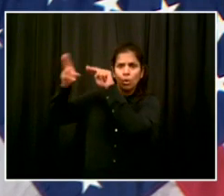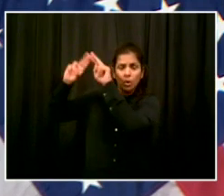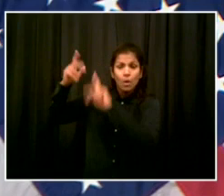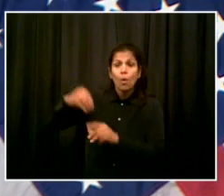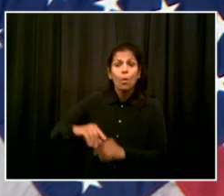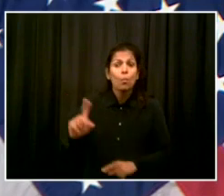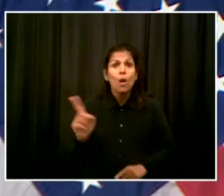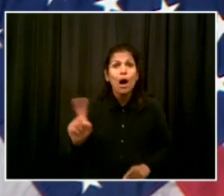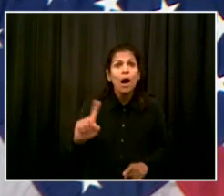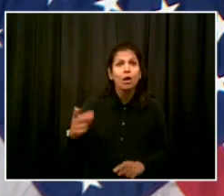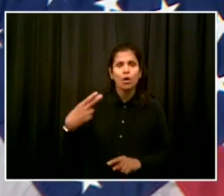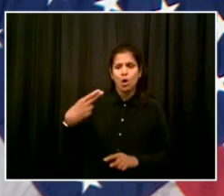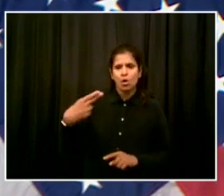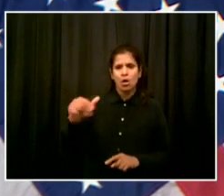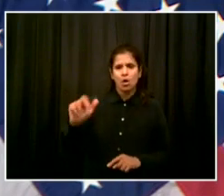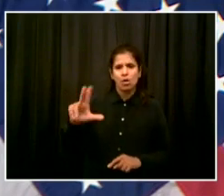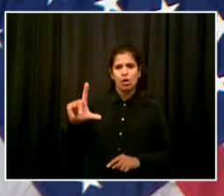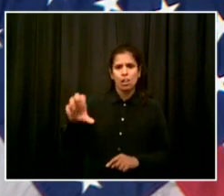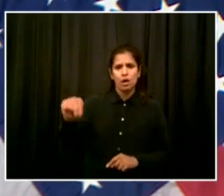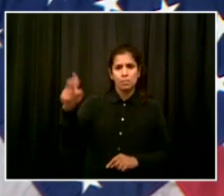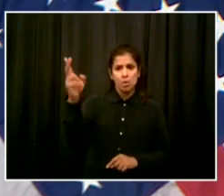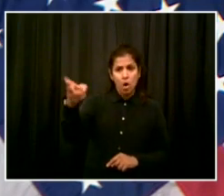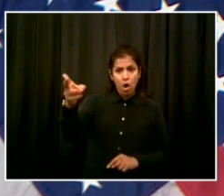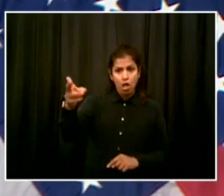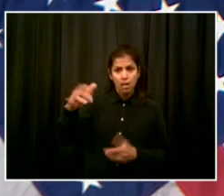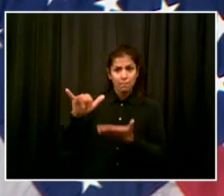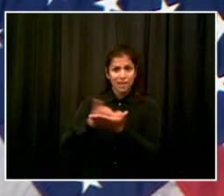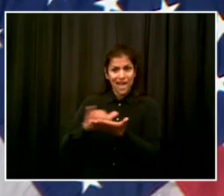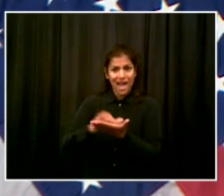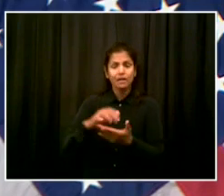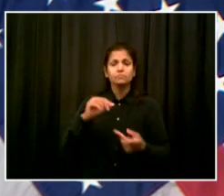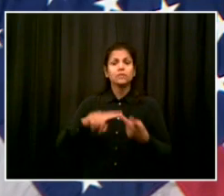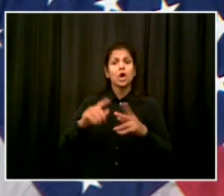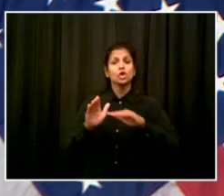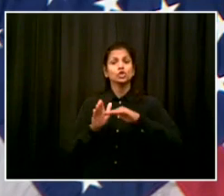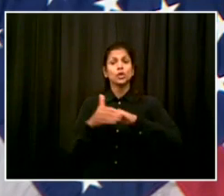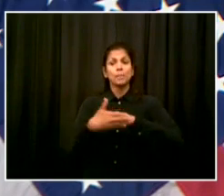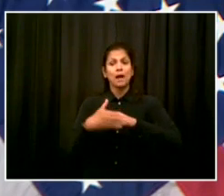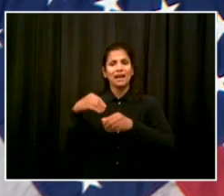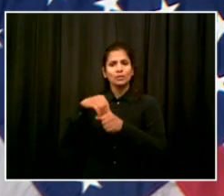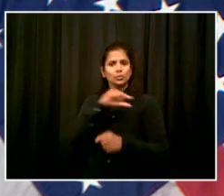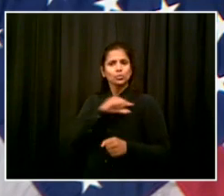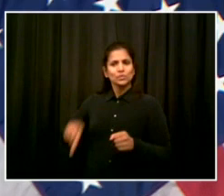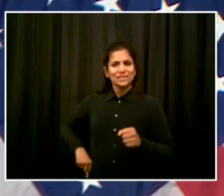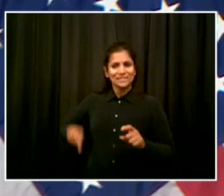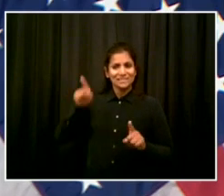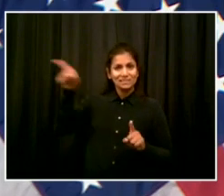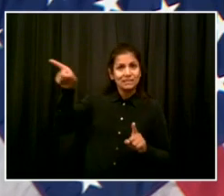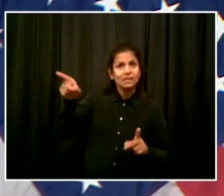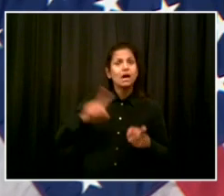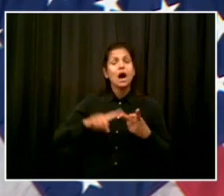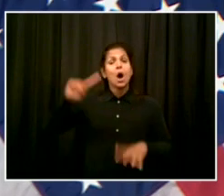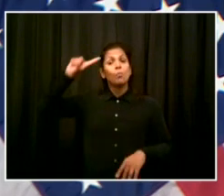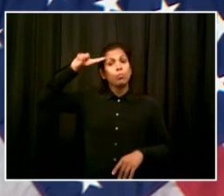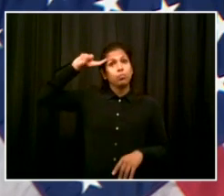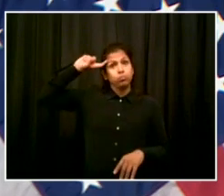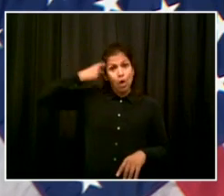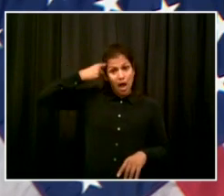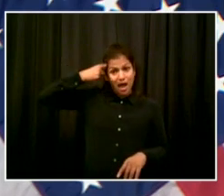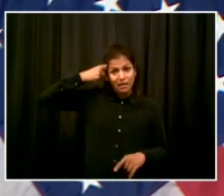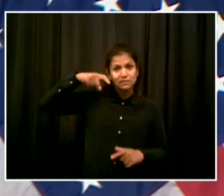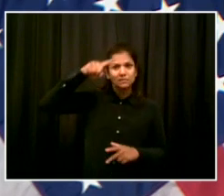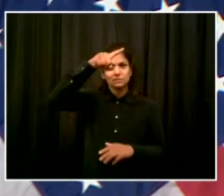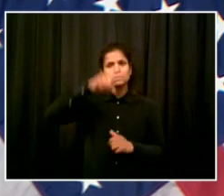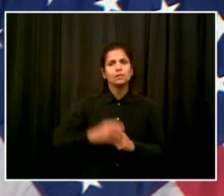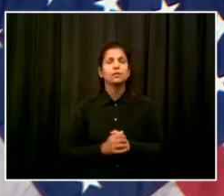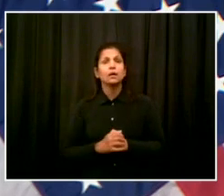certainly. But the biggest problems that we've been seeing has been in the Bronx and Brooklyn. We are moving all available resources